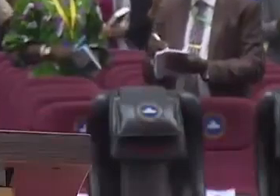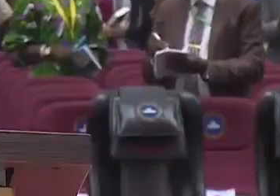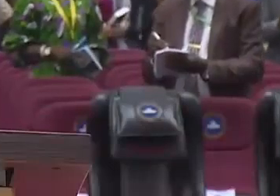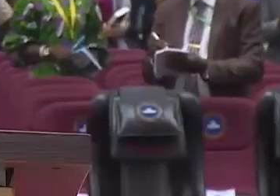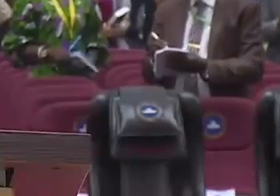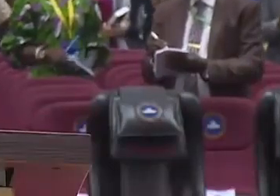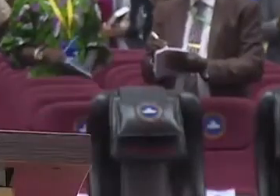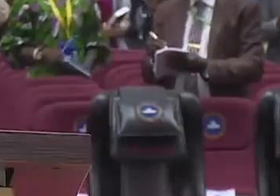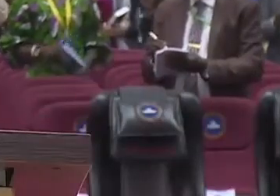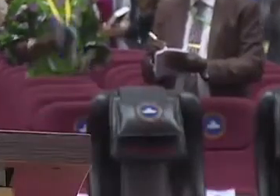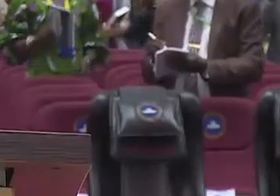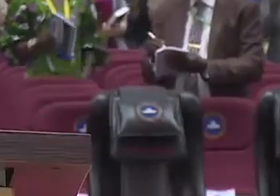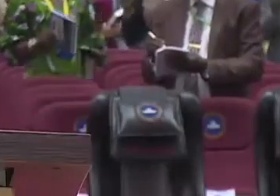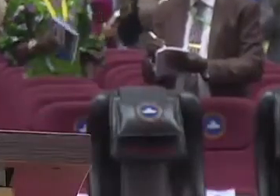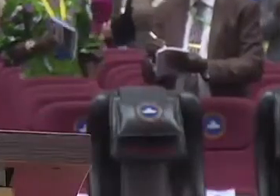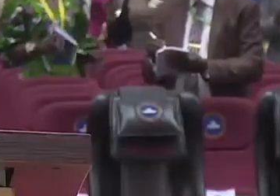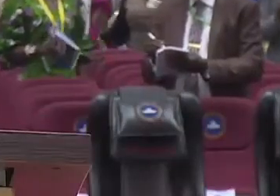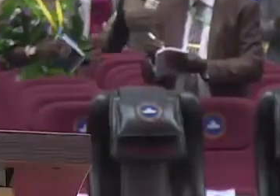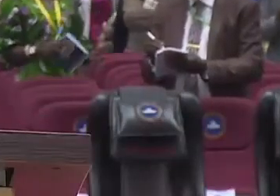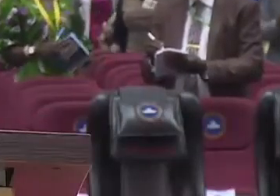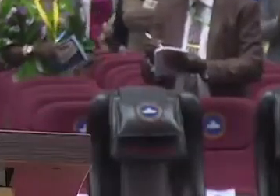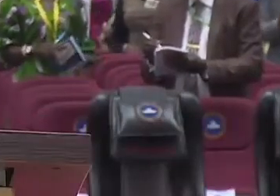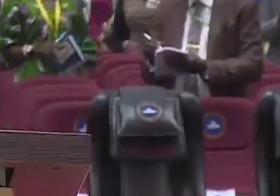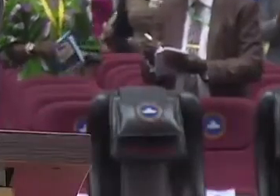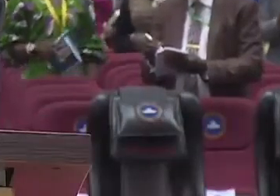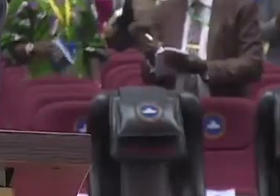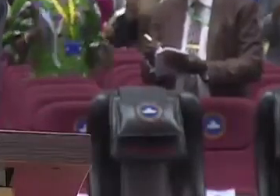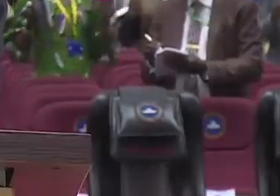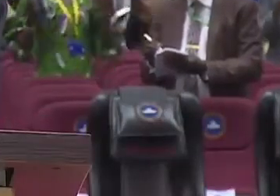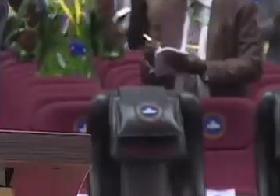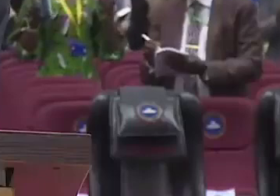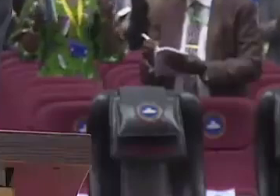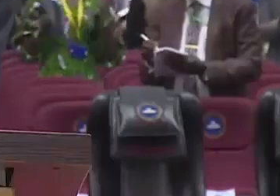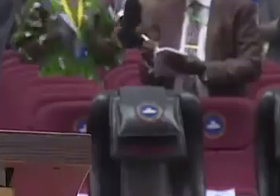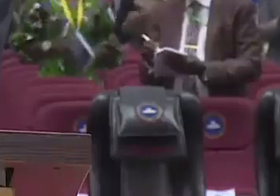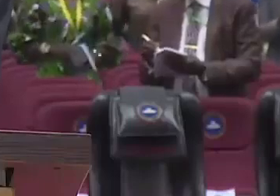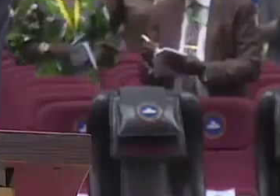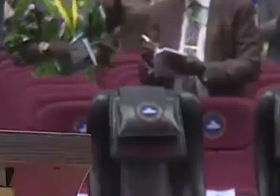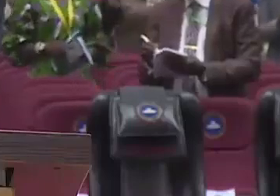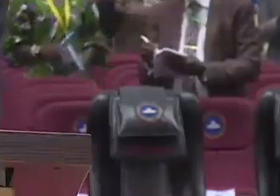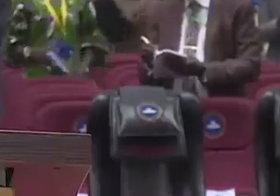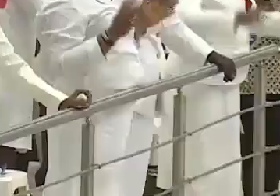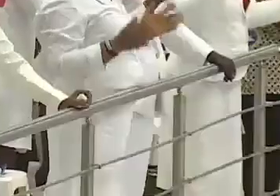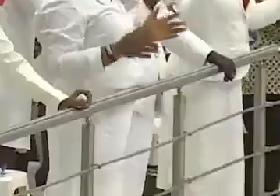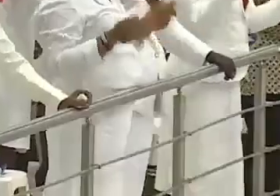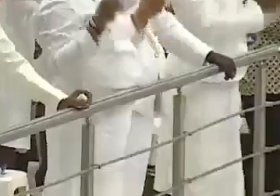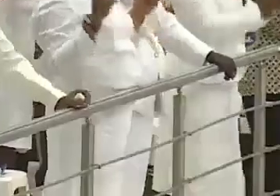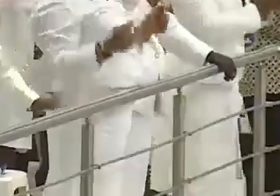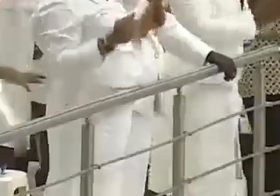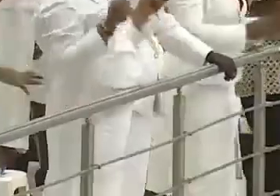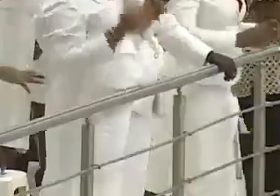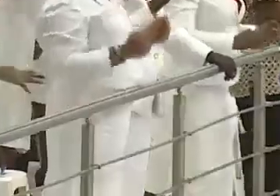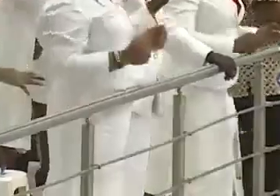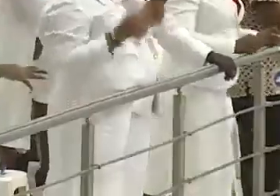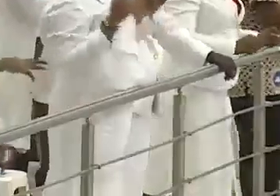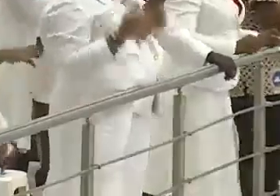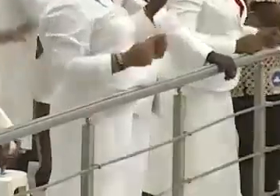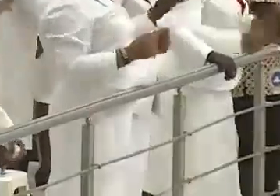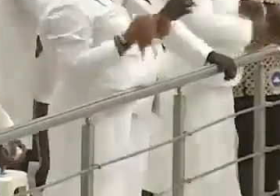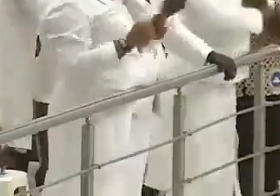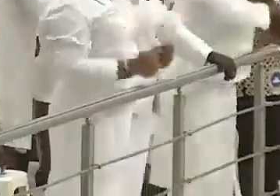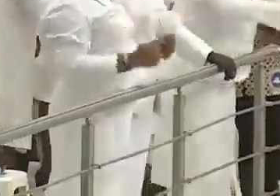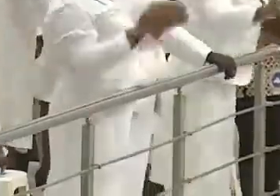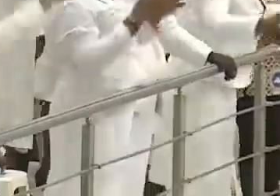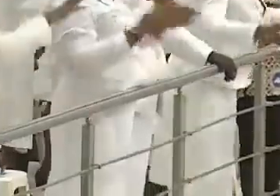in nations of the world, as your church, we bind them, we cast